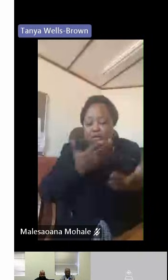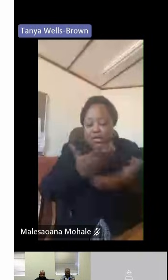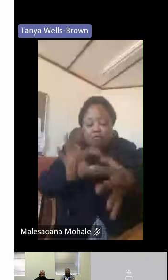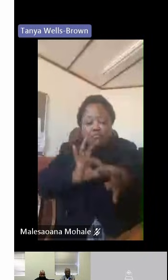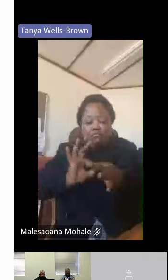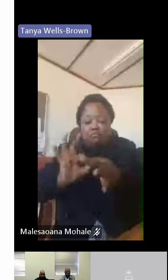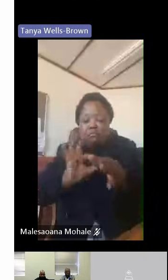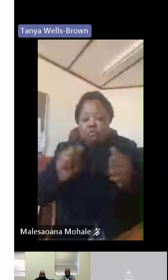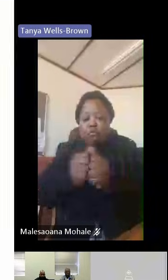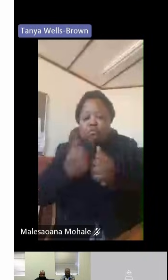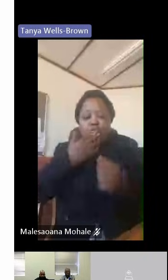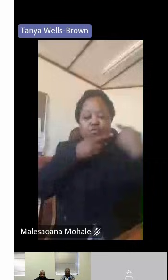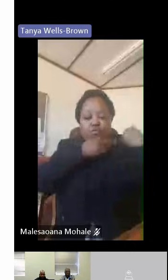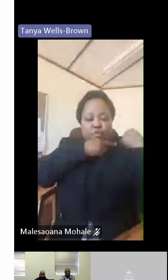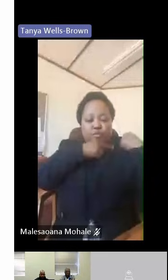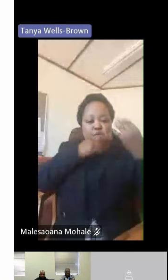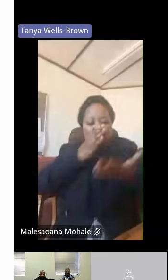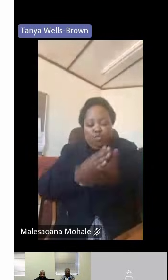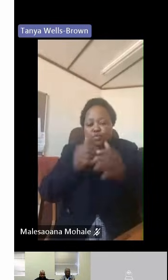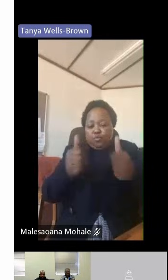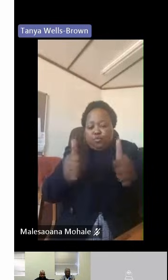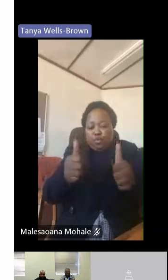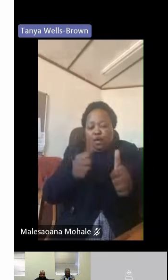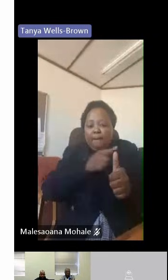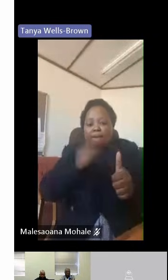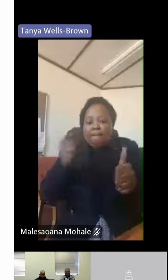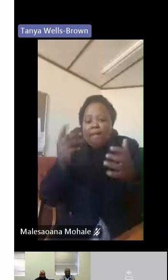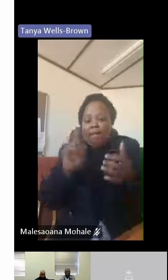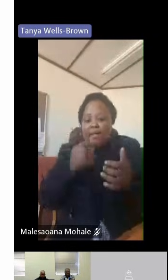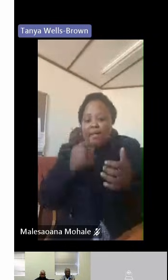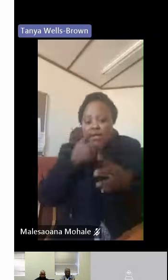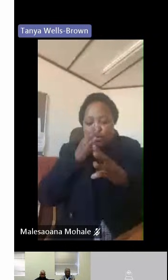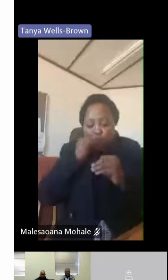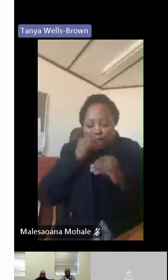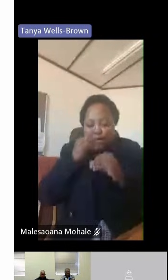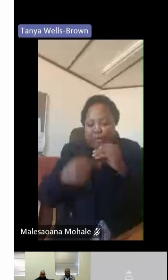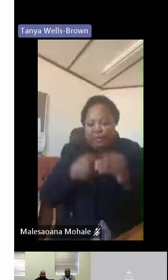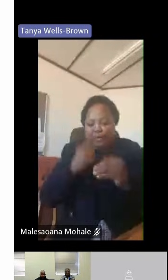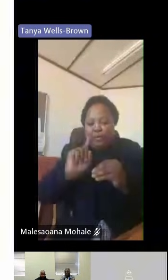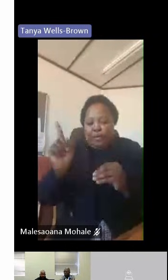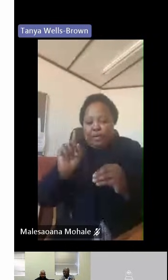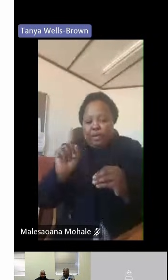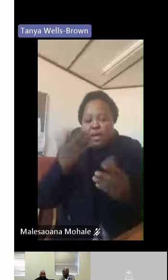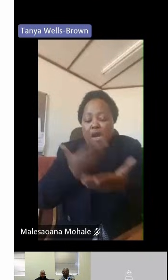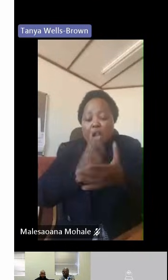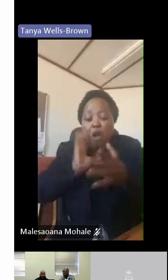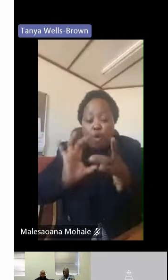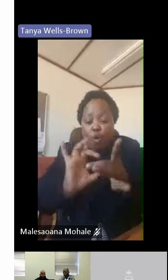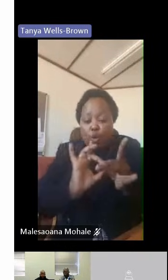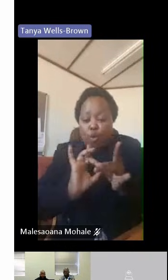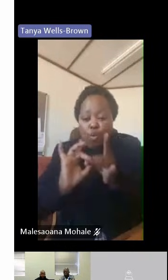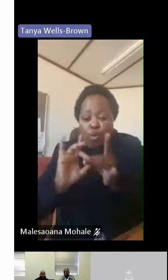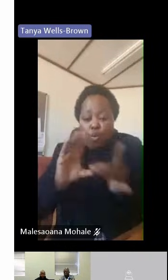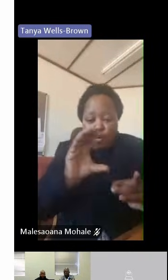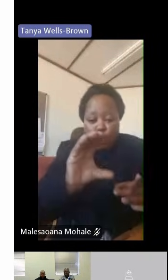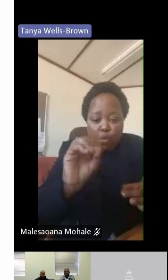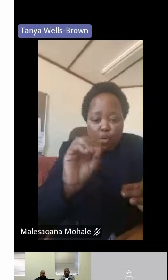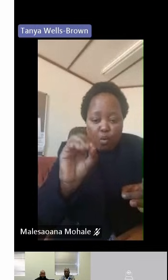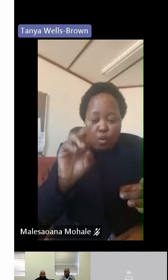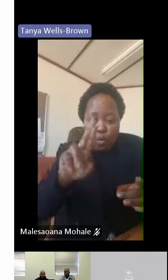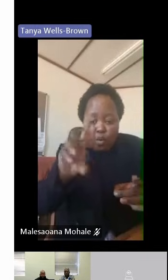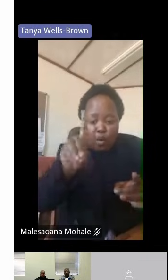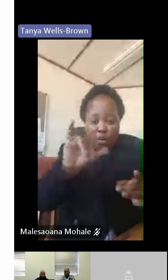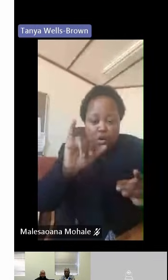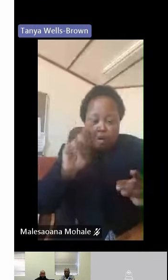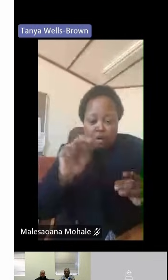roles there. What it doesn't speak to is the coordination. It doesn't provide guidance on how any of these sectors